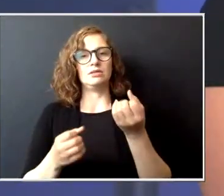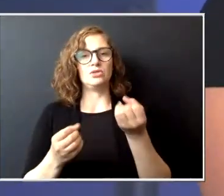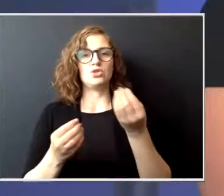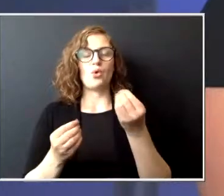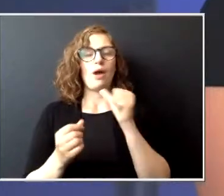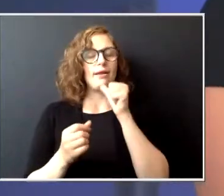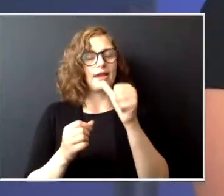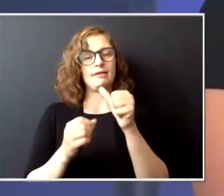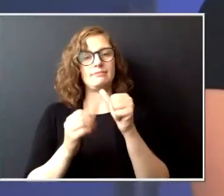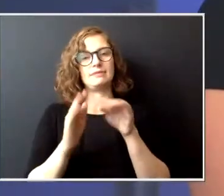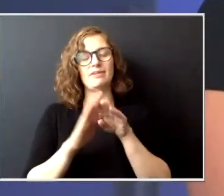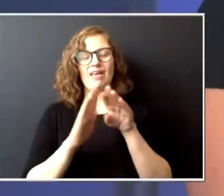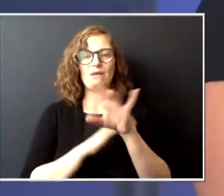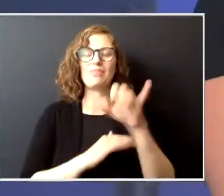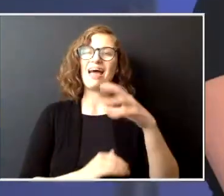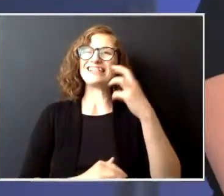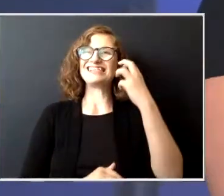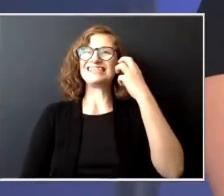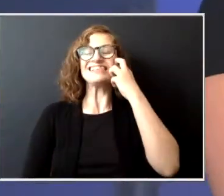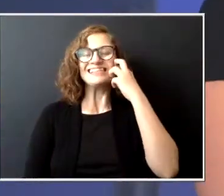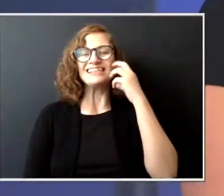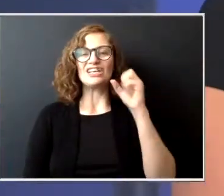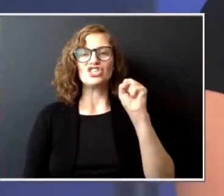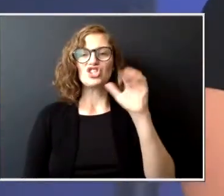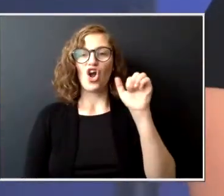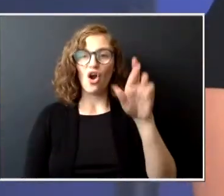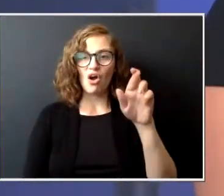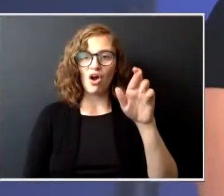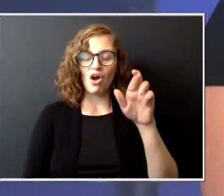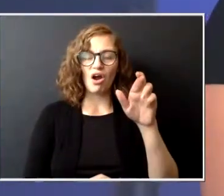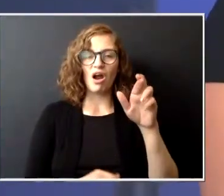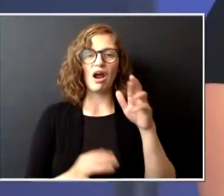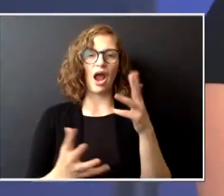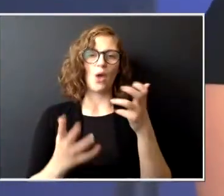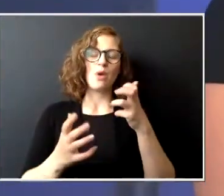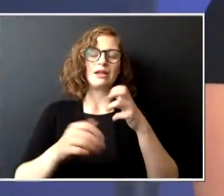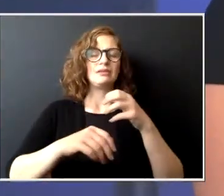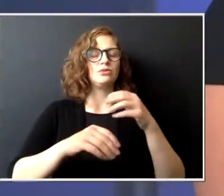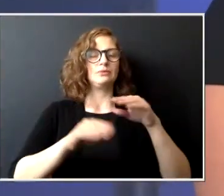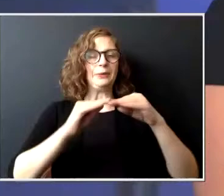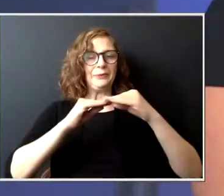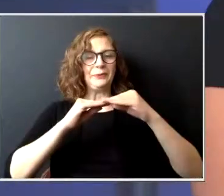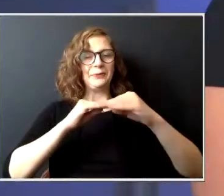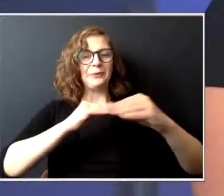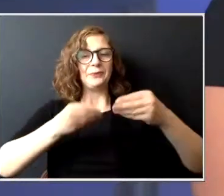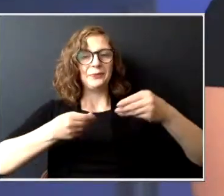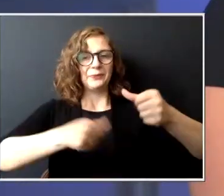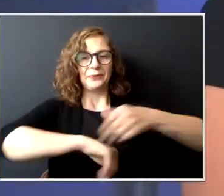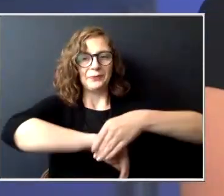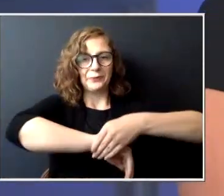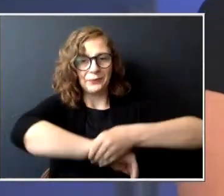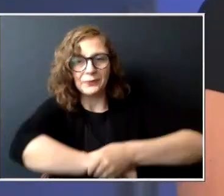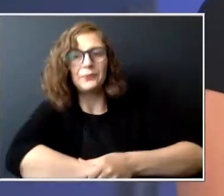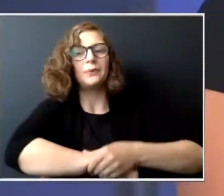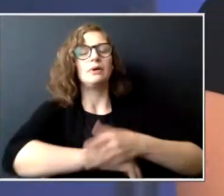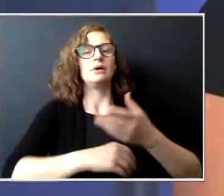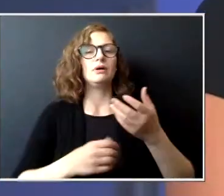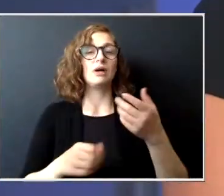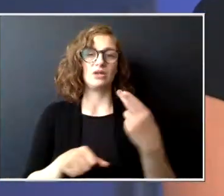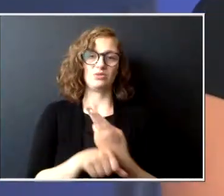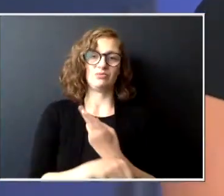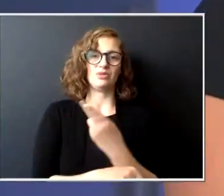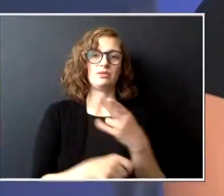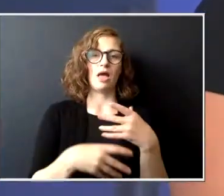thick scarring that you can see on some people, to keep my scars nice and flat. I wore compression stockings, and unfortunately, because